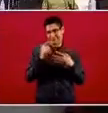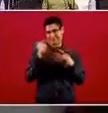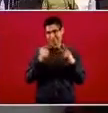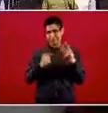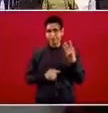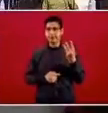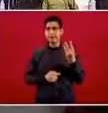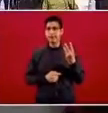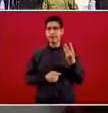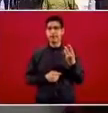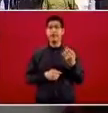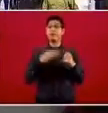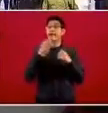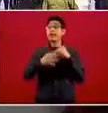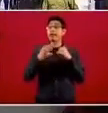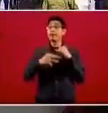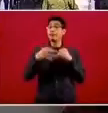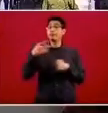gymnasiums.